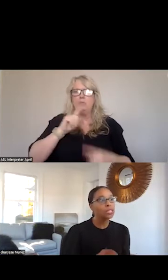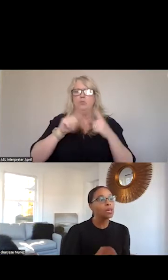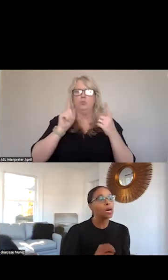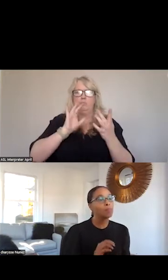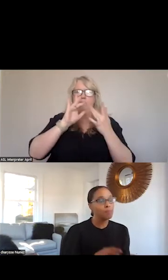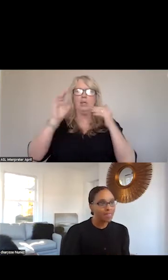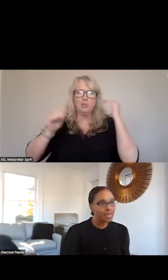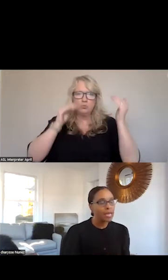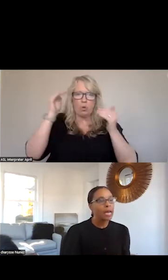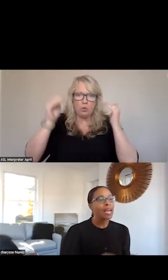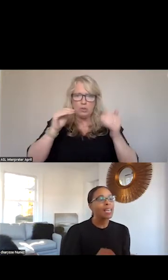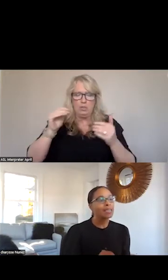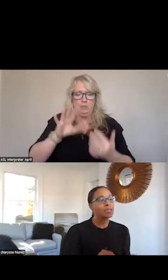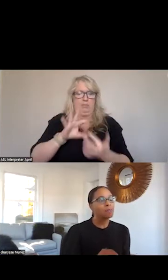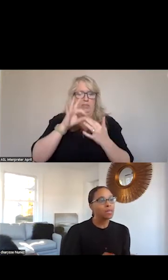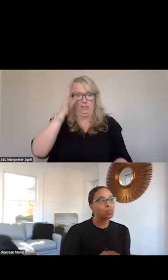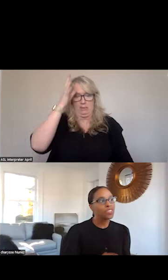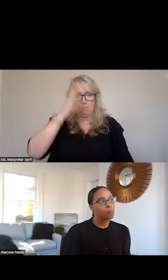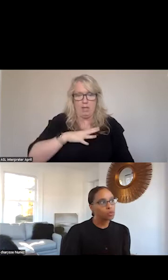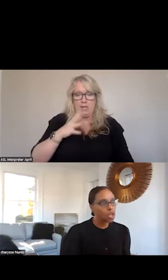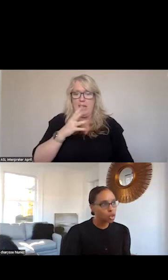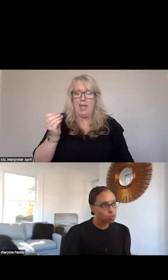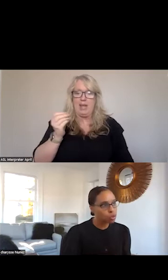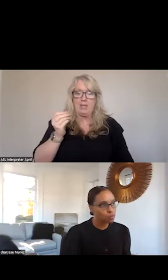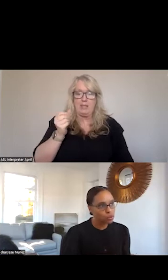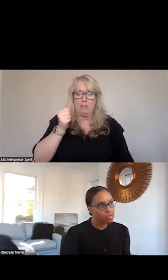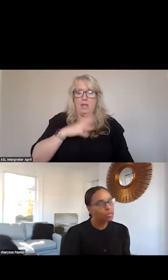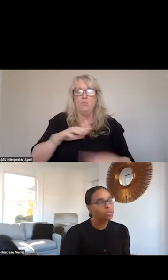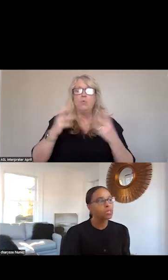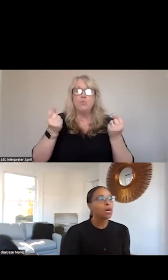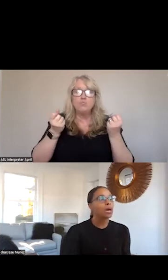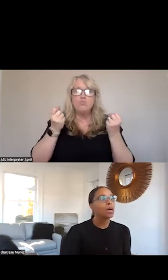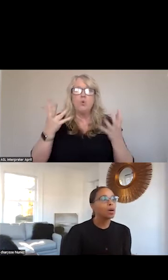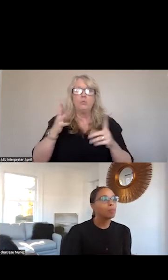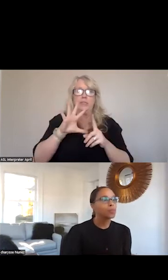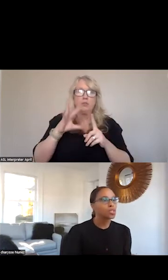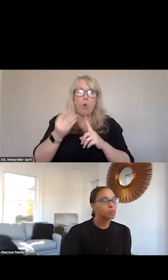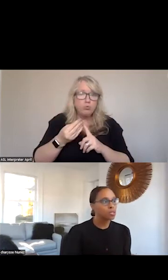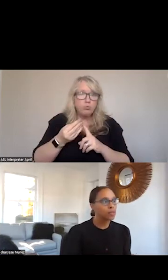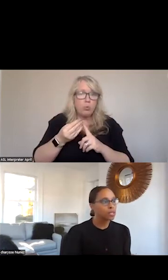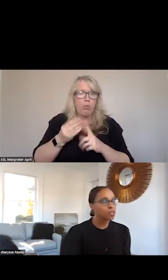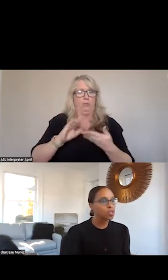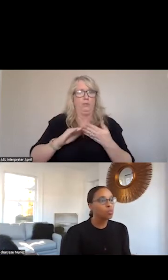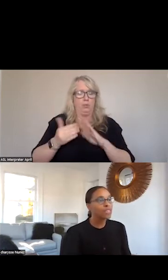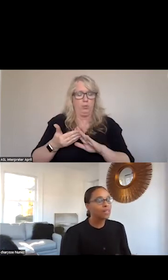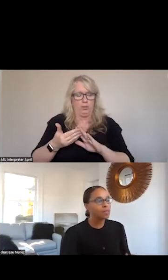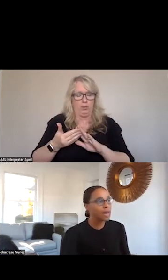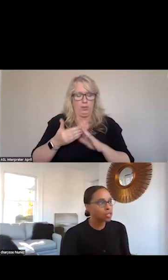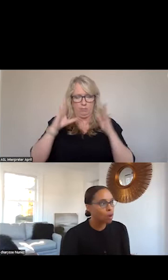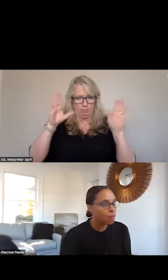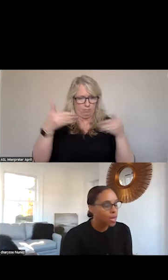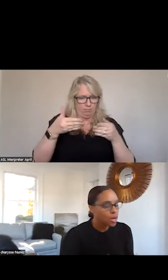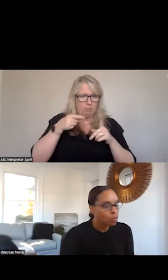particularly men and men within the multicultural communities specifically. So with that